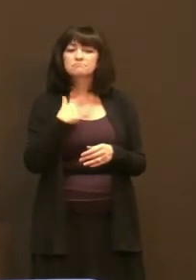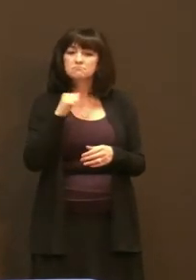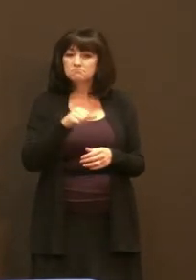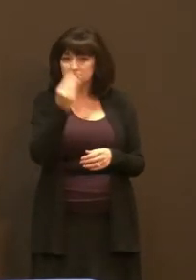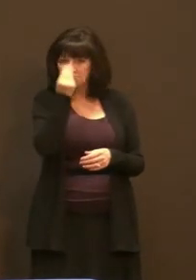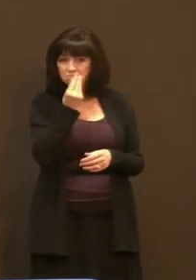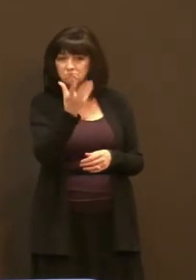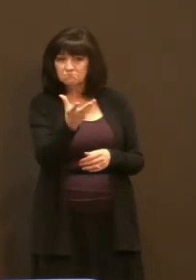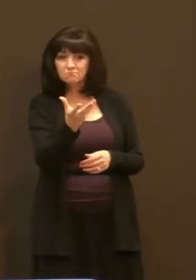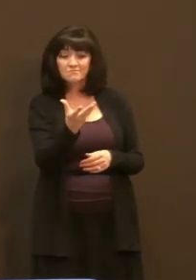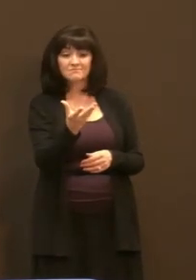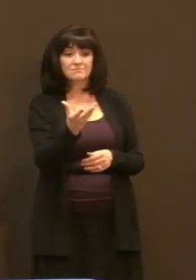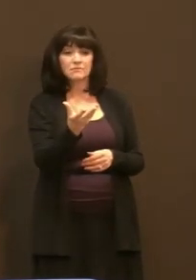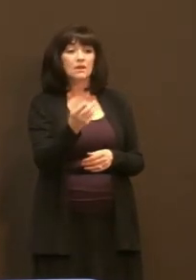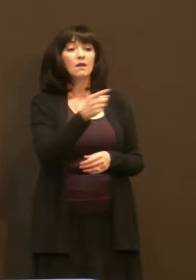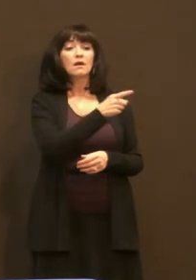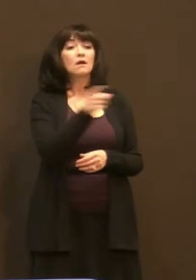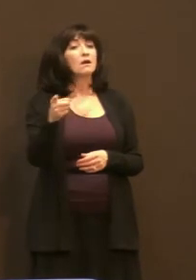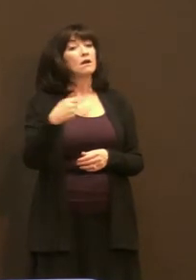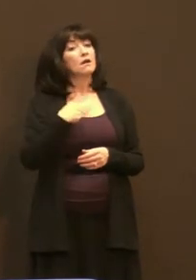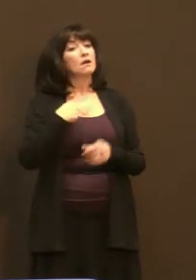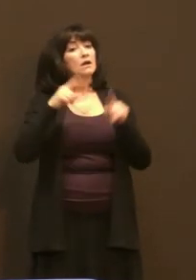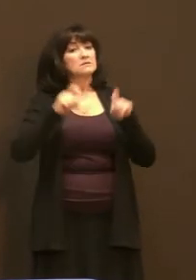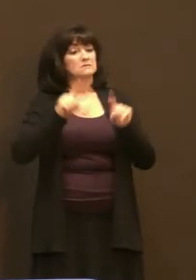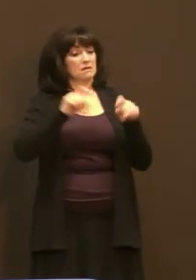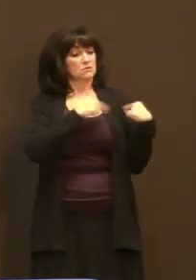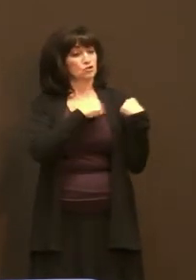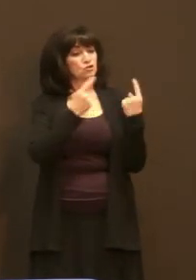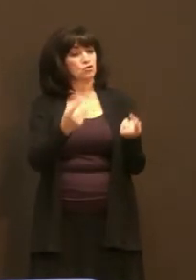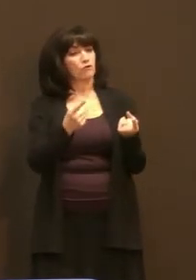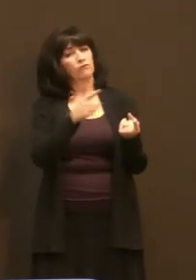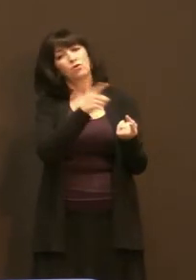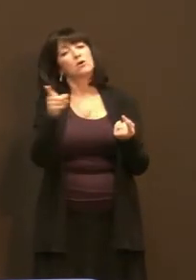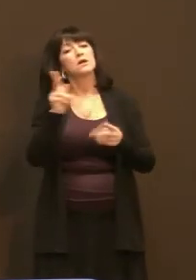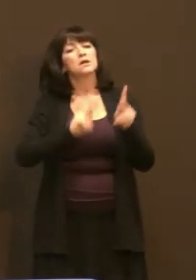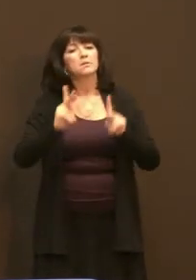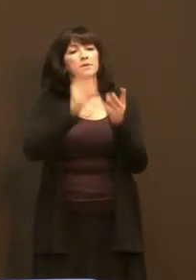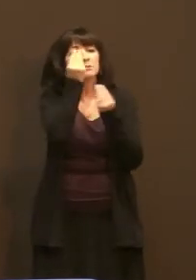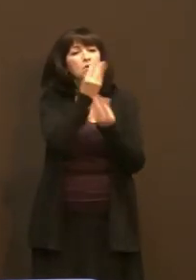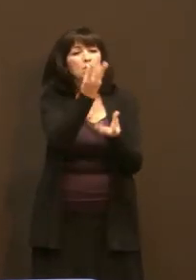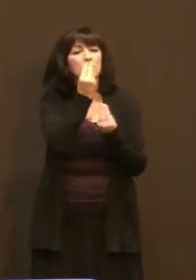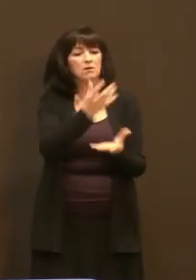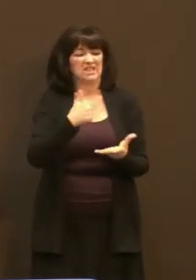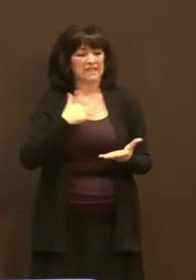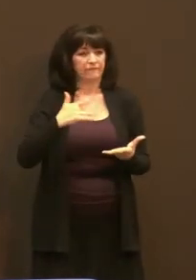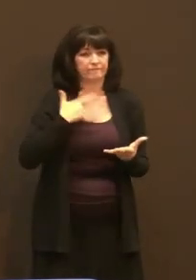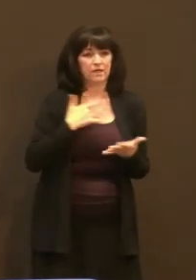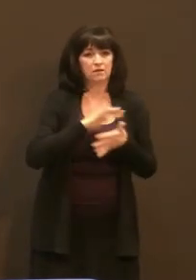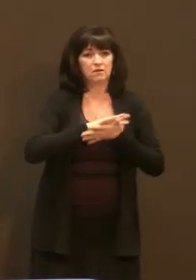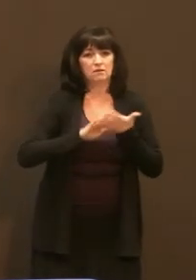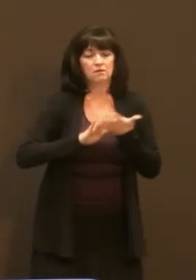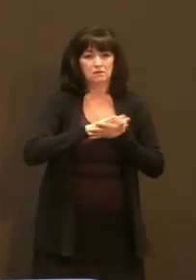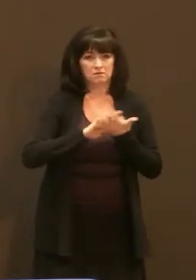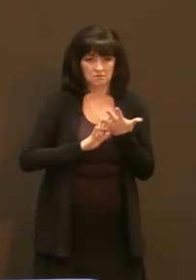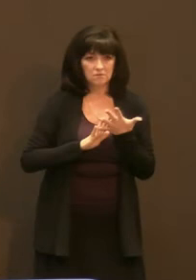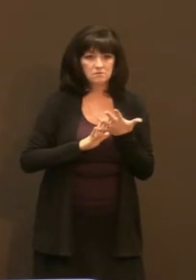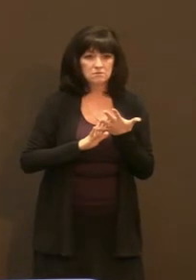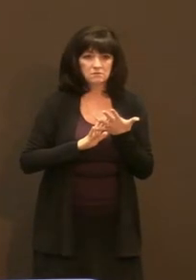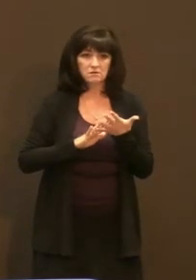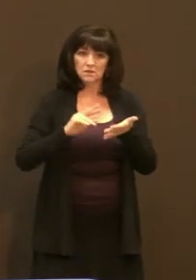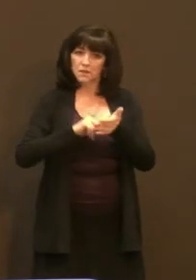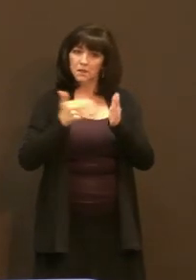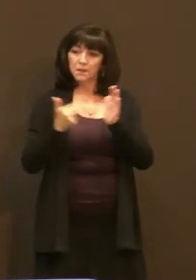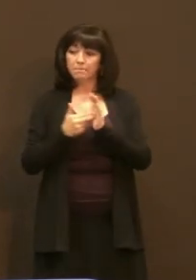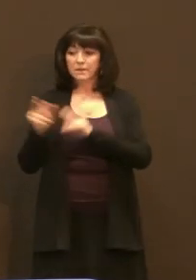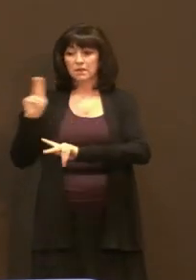testing asymptomatic patients, right, or individuals. And so that's somebody who feels like they